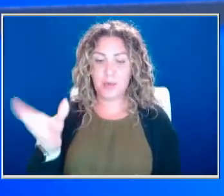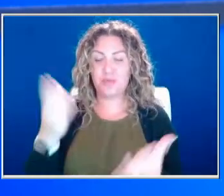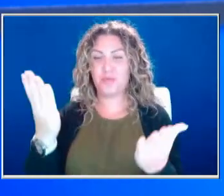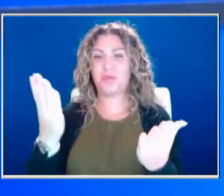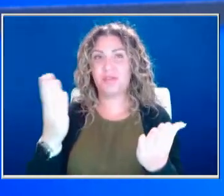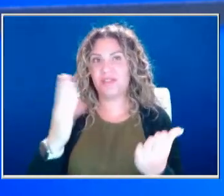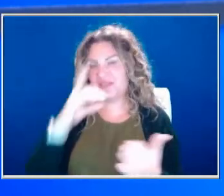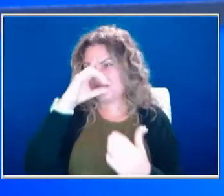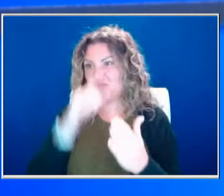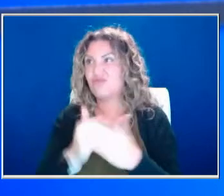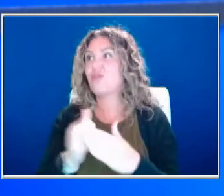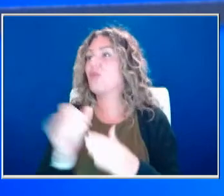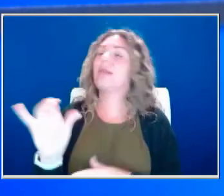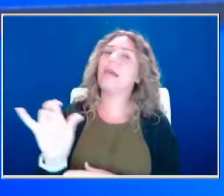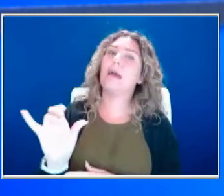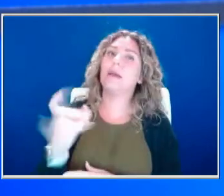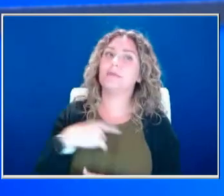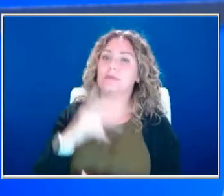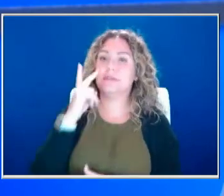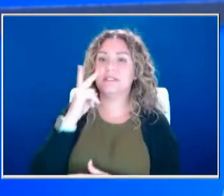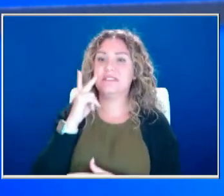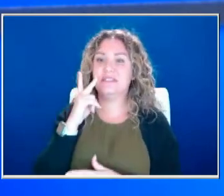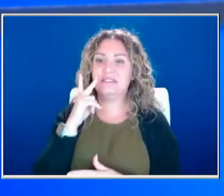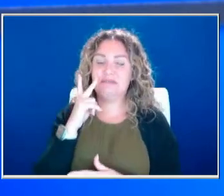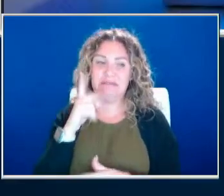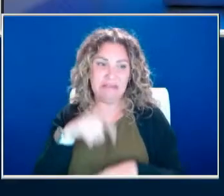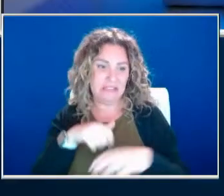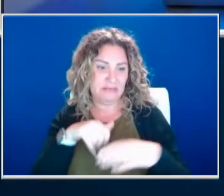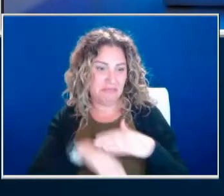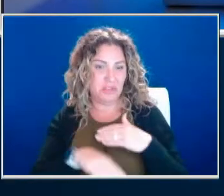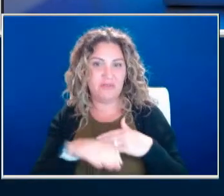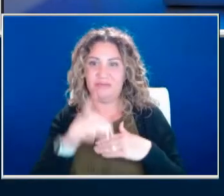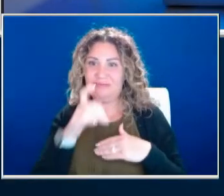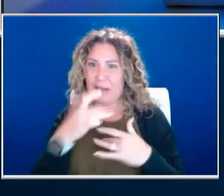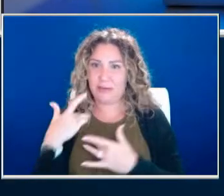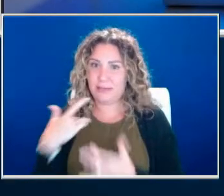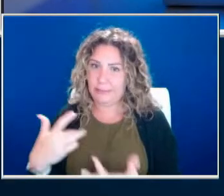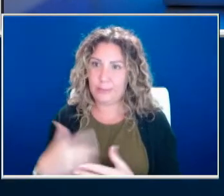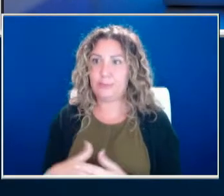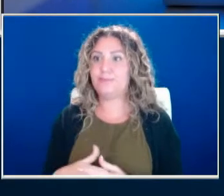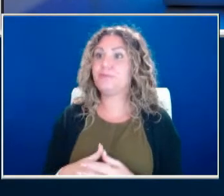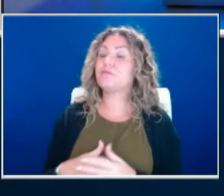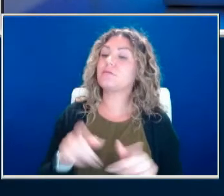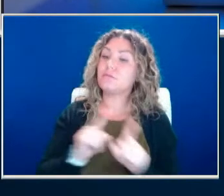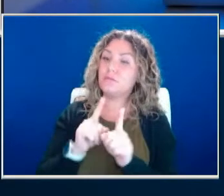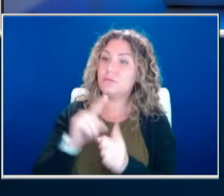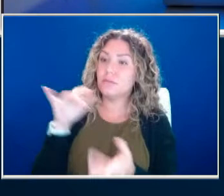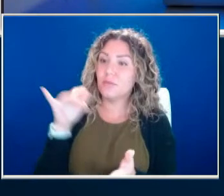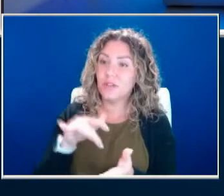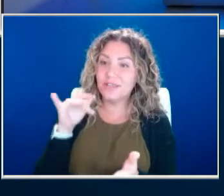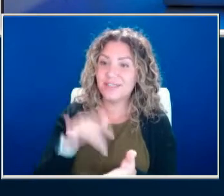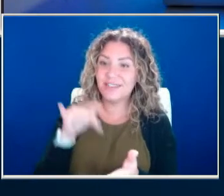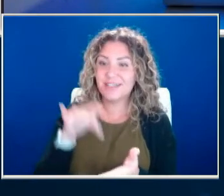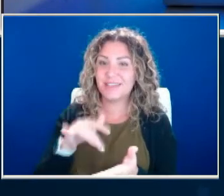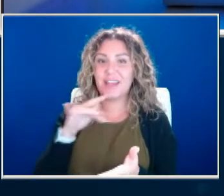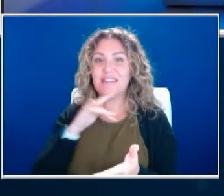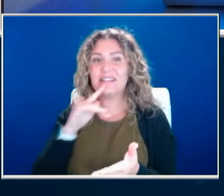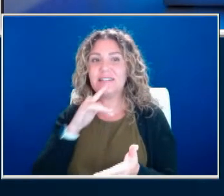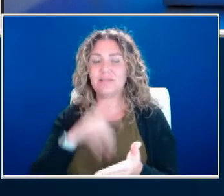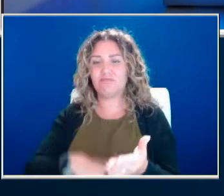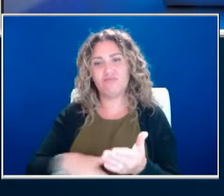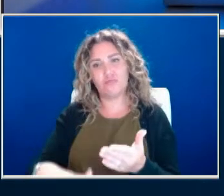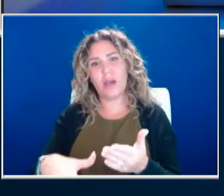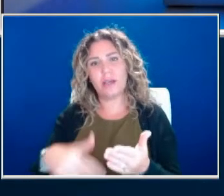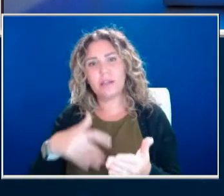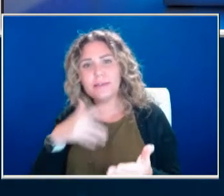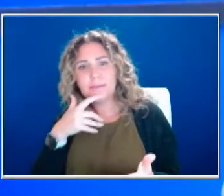we see at the time of birth would be unusual. And you also said that there's some studies that show pregnant women may be at higher risk of a ruptured